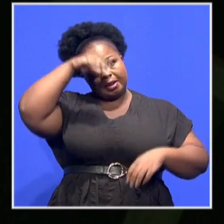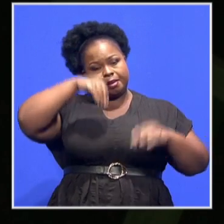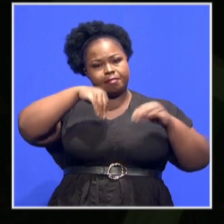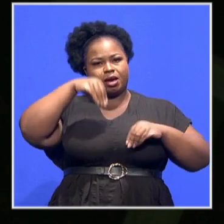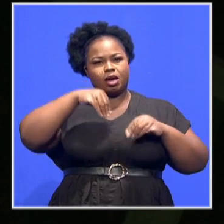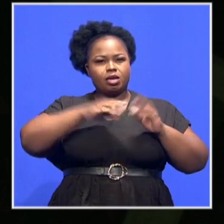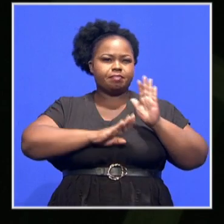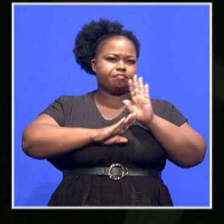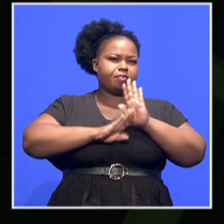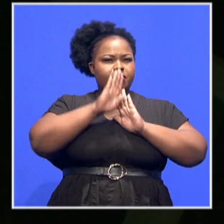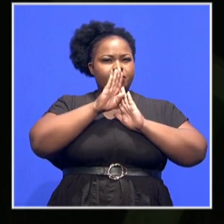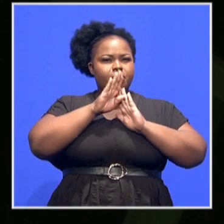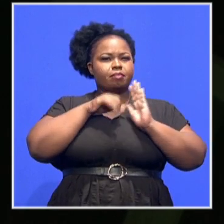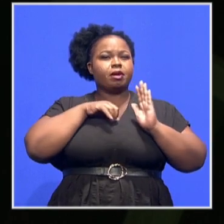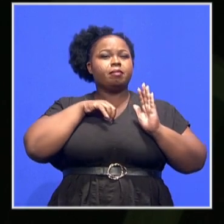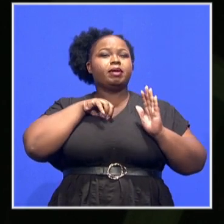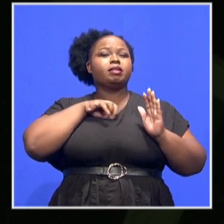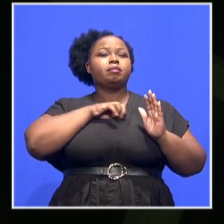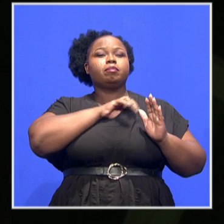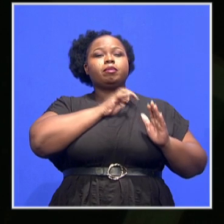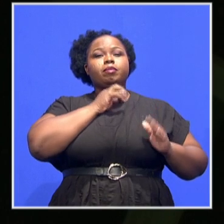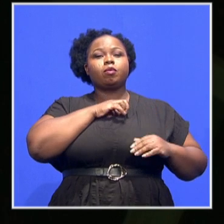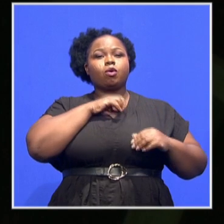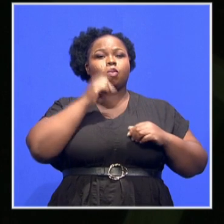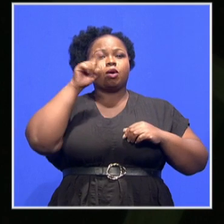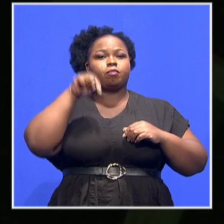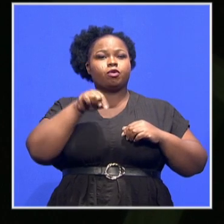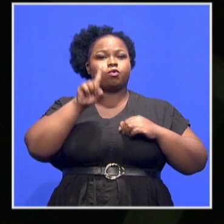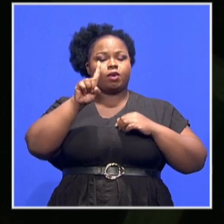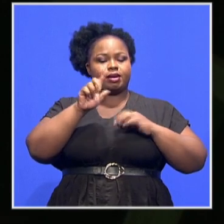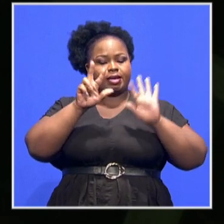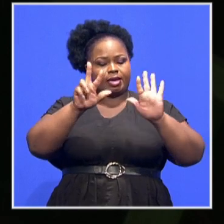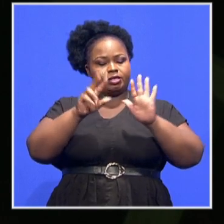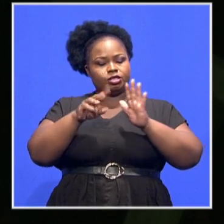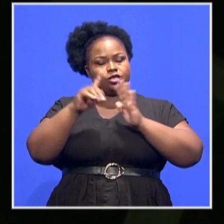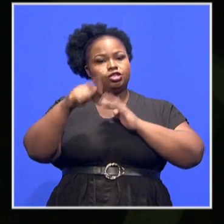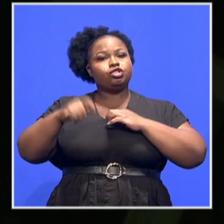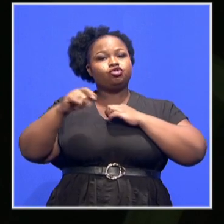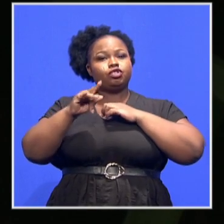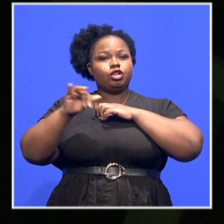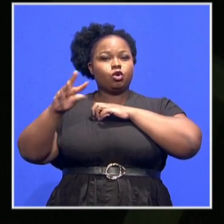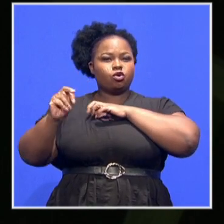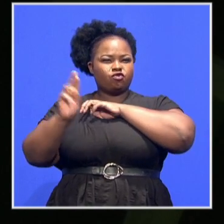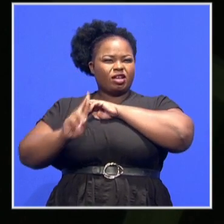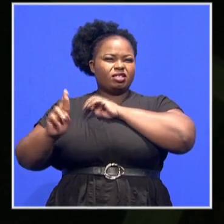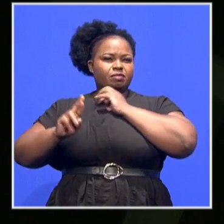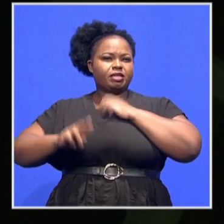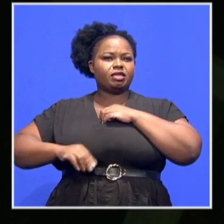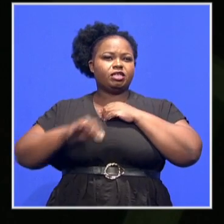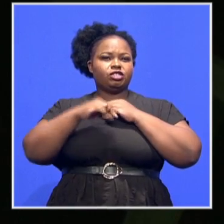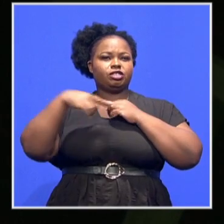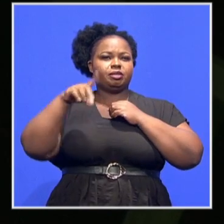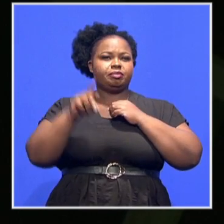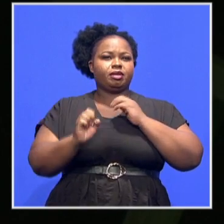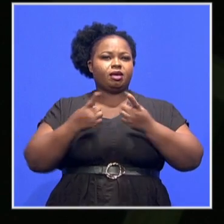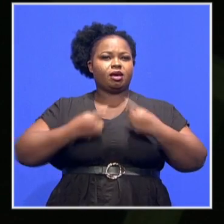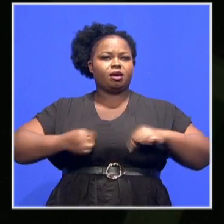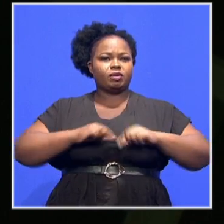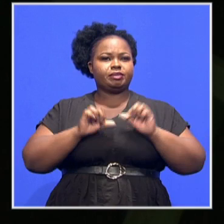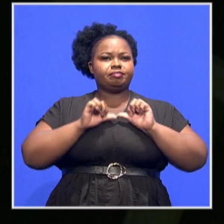record high of 1.18 trillion rand, boosting our GDP,